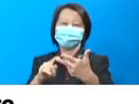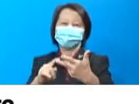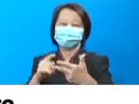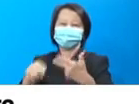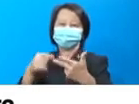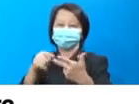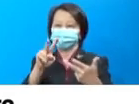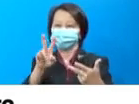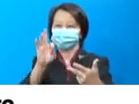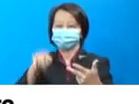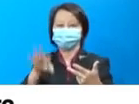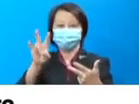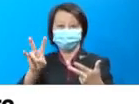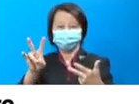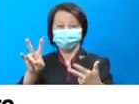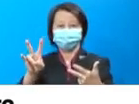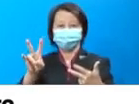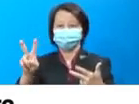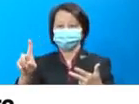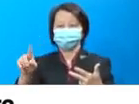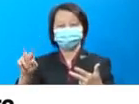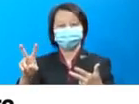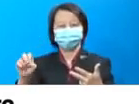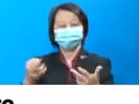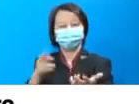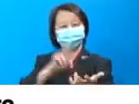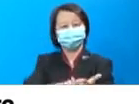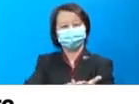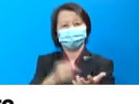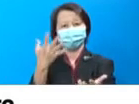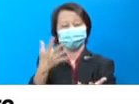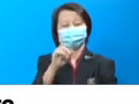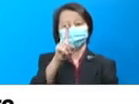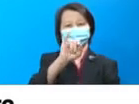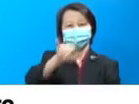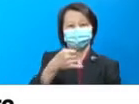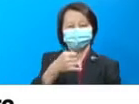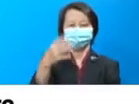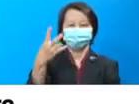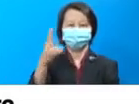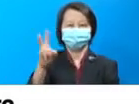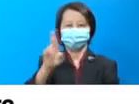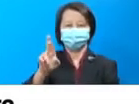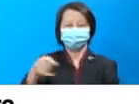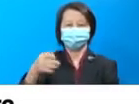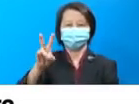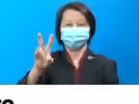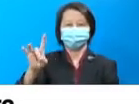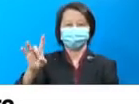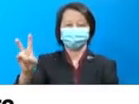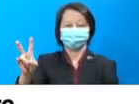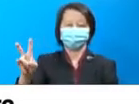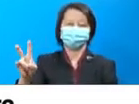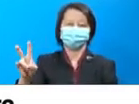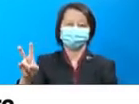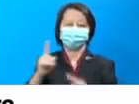A total of 500 high-risk and mildly symptomatic COVID-19 patients are involved in the trial to determine the safety and efficacy of the